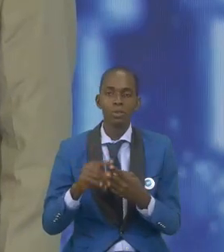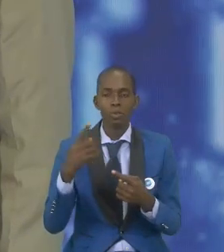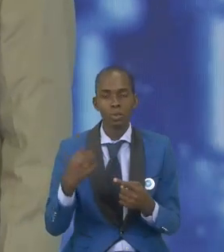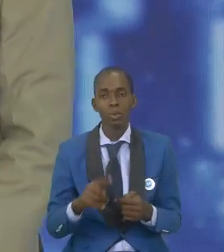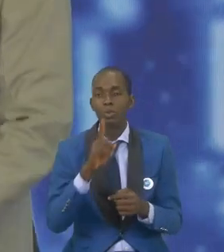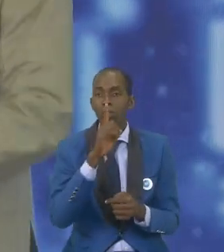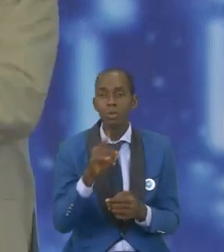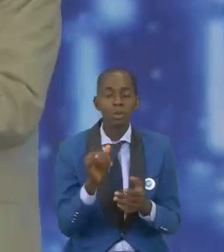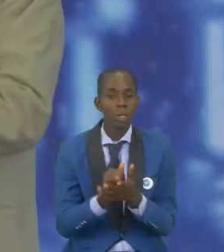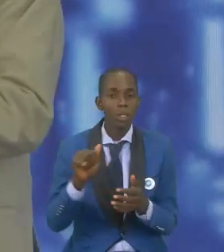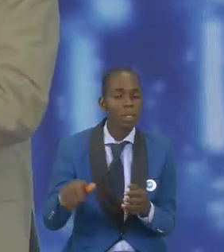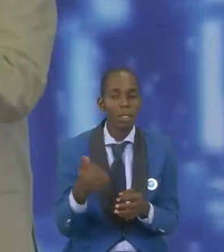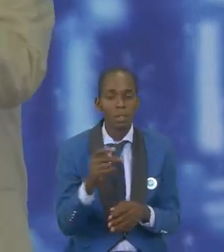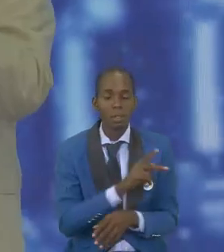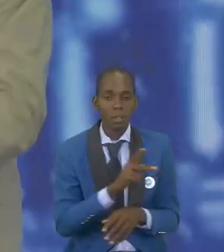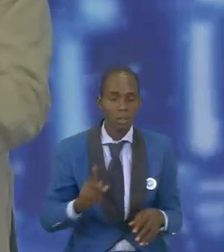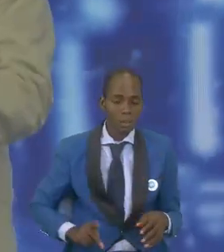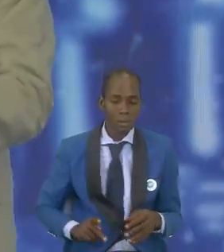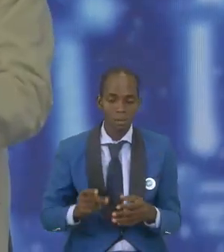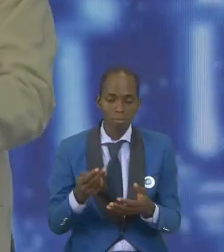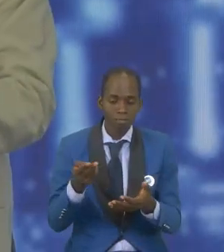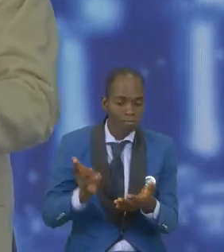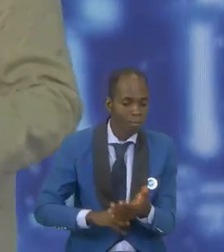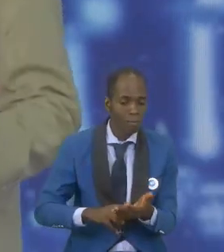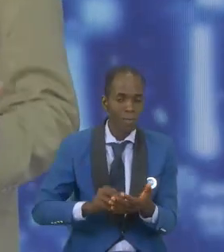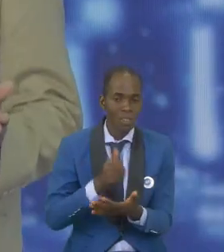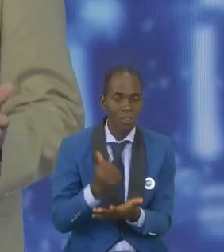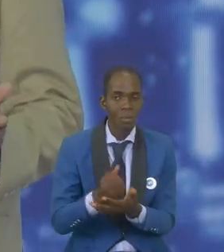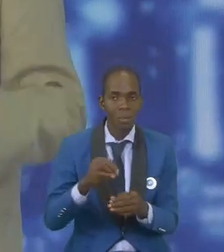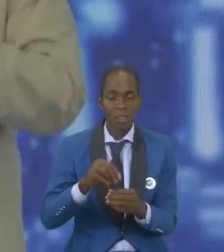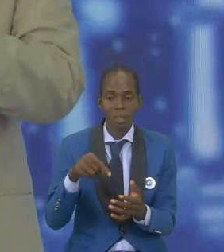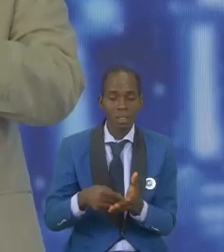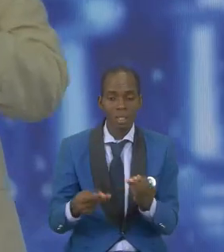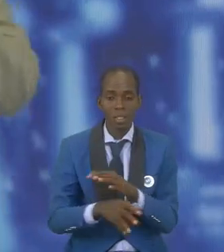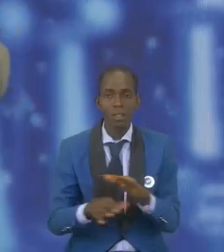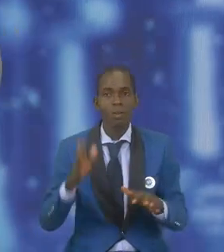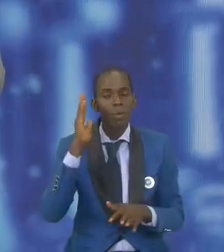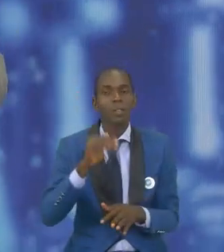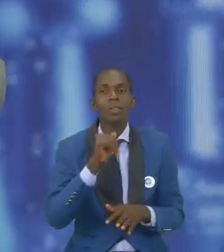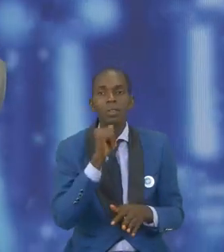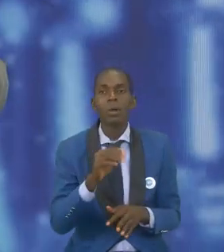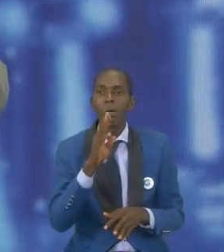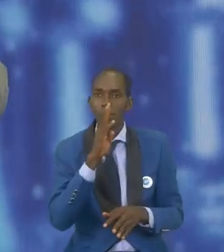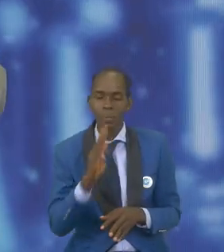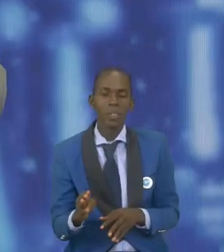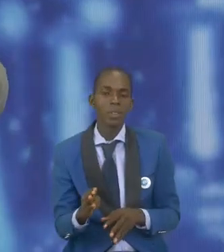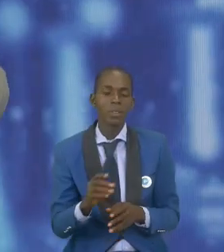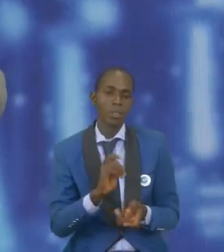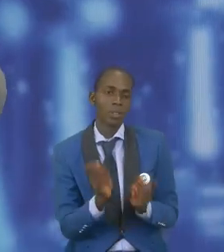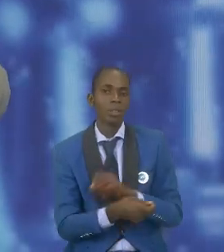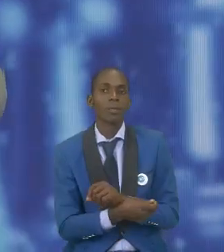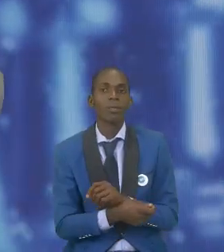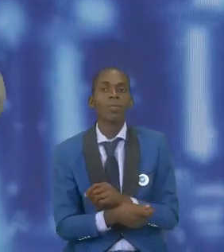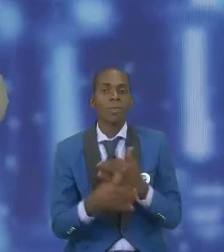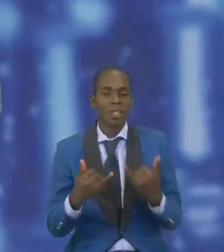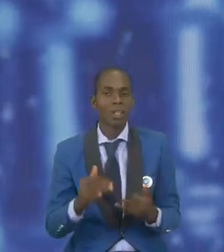any decree signed in this land will not be altered. And they were tying him now with the